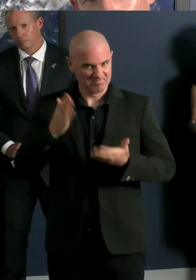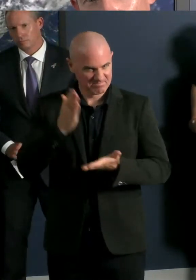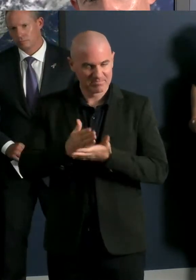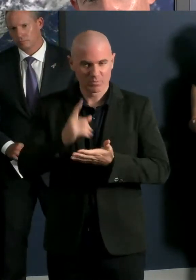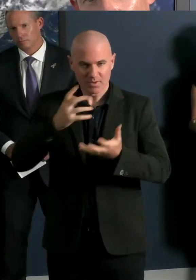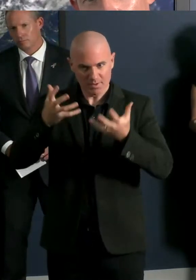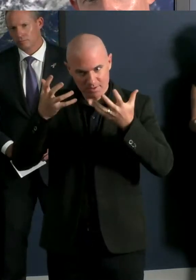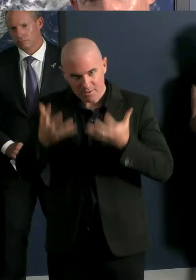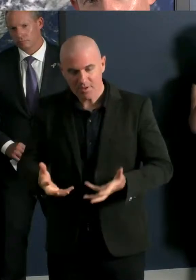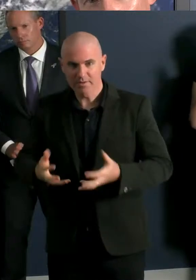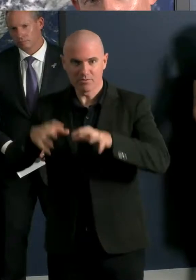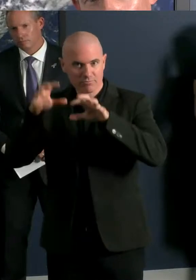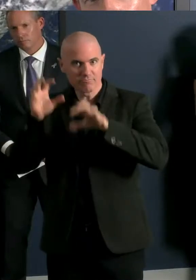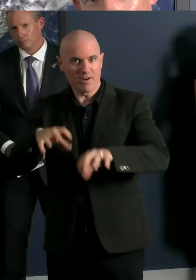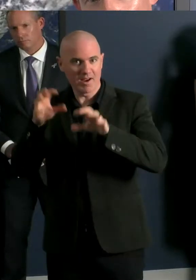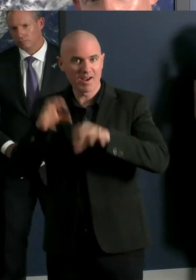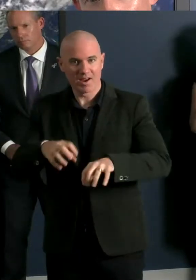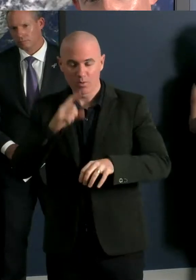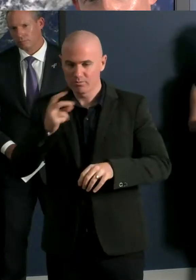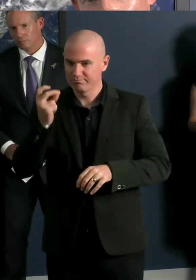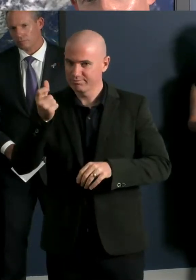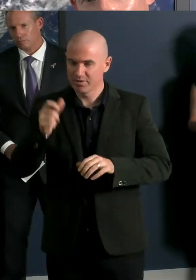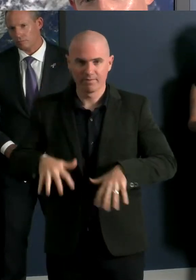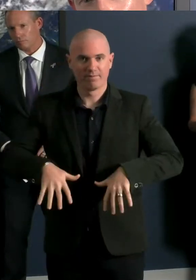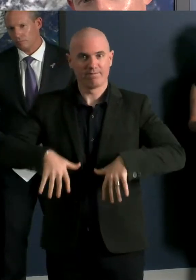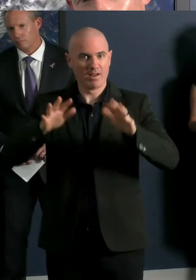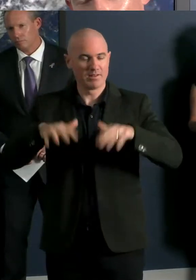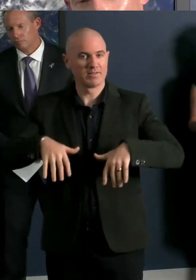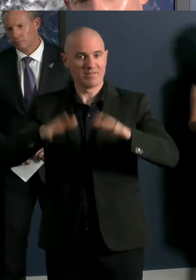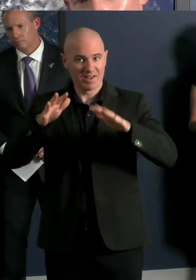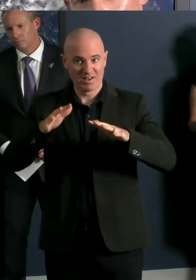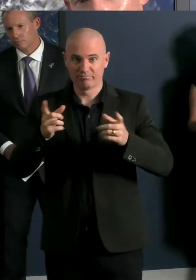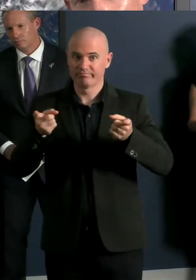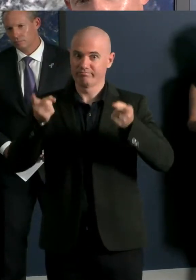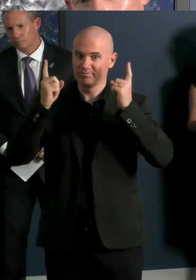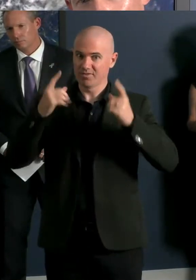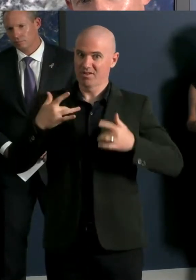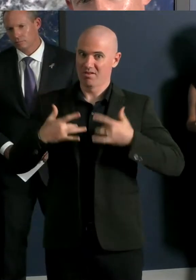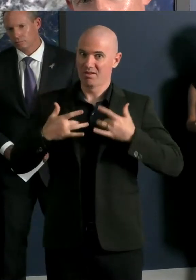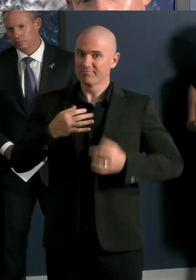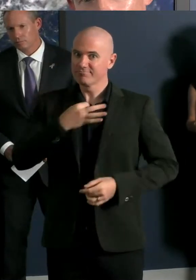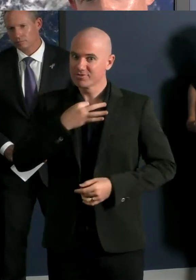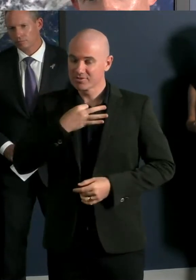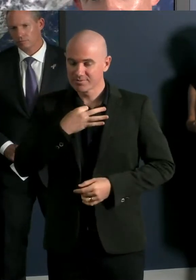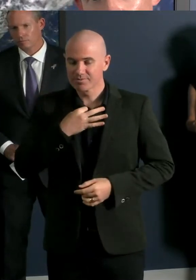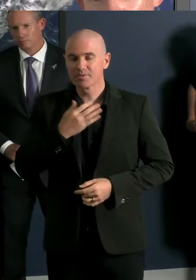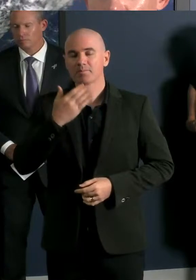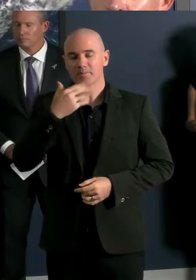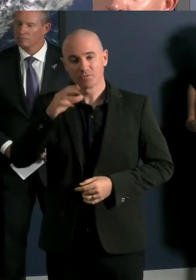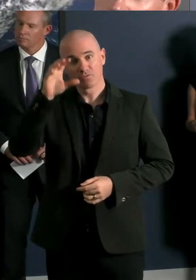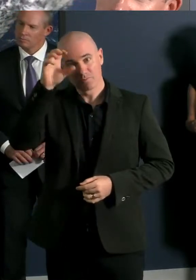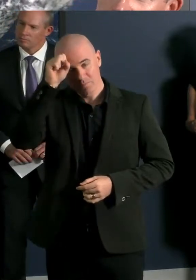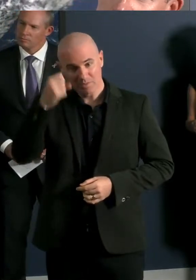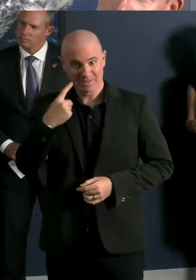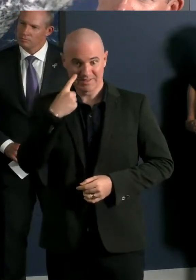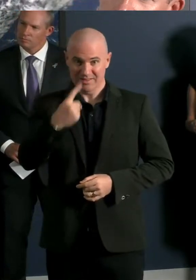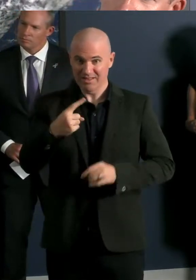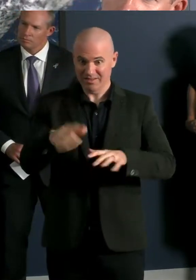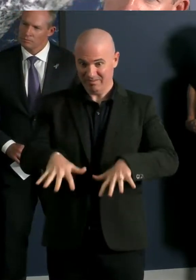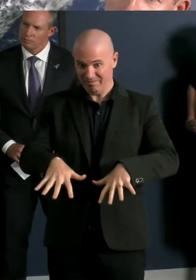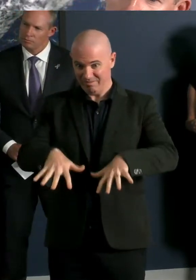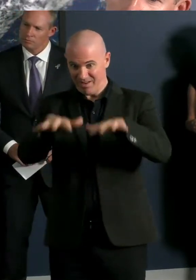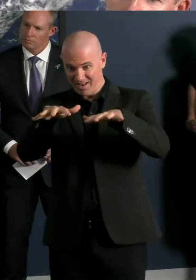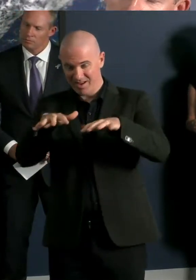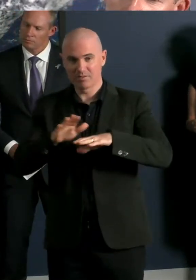which will cause life-threatening flash flooding. And so, as we always say, if it's flooded, do not cross it. If it's